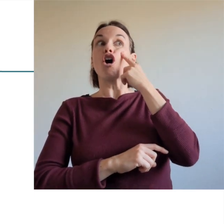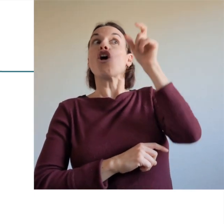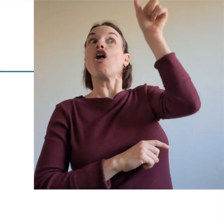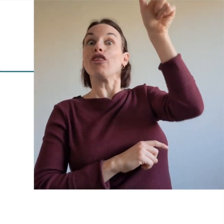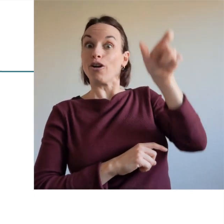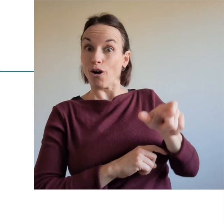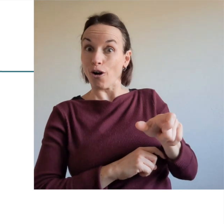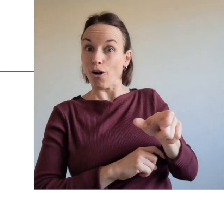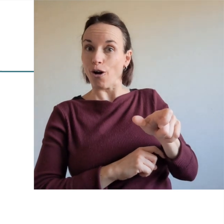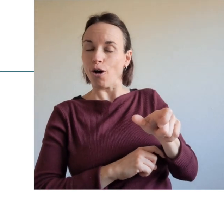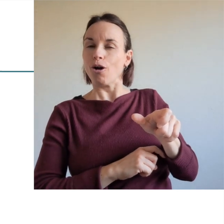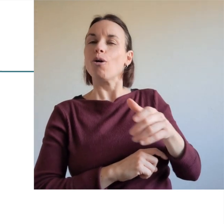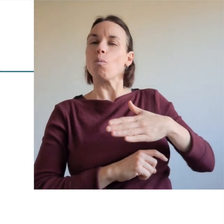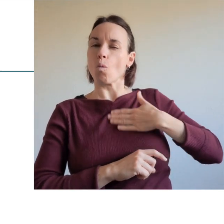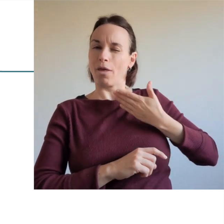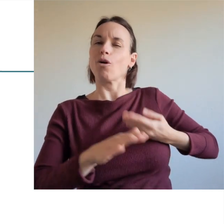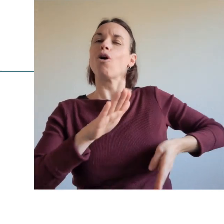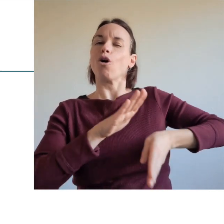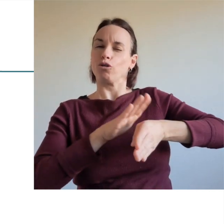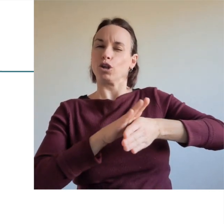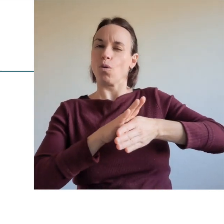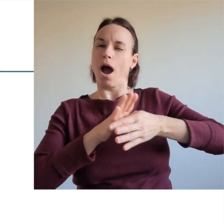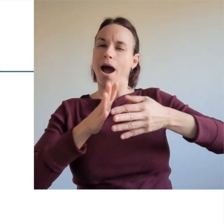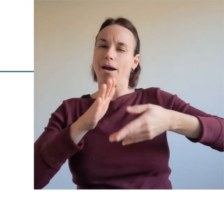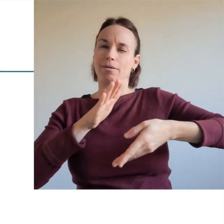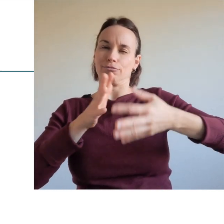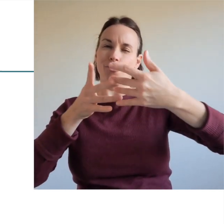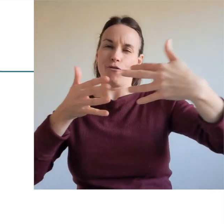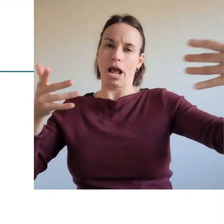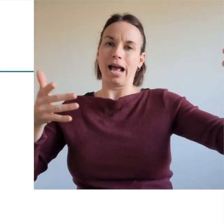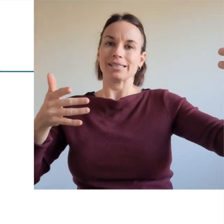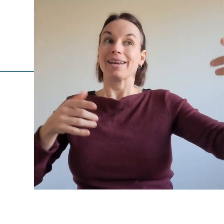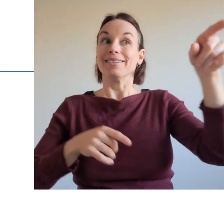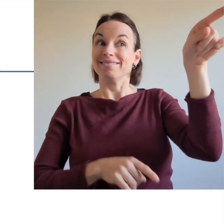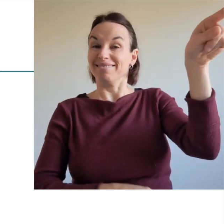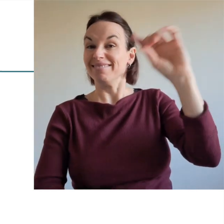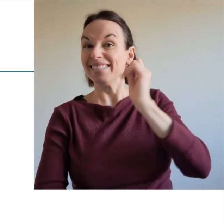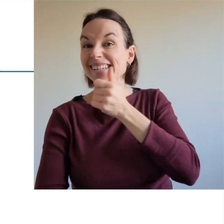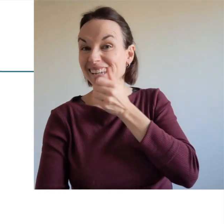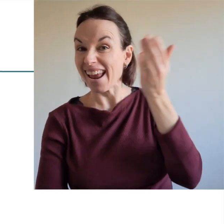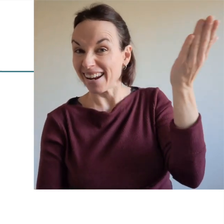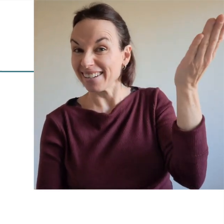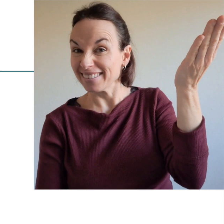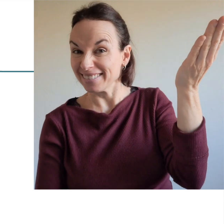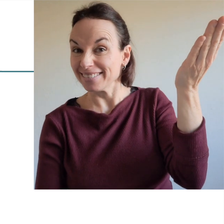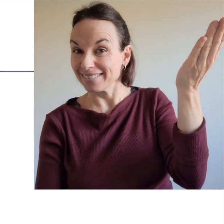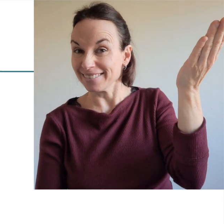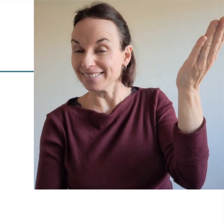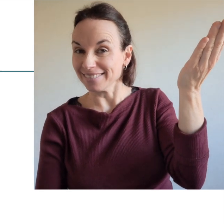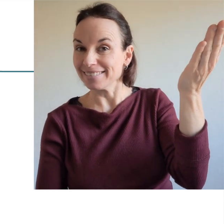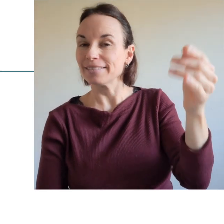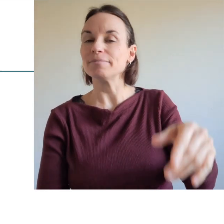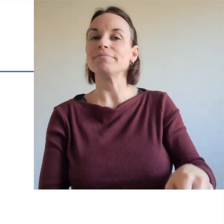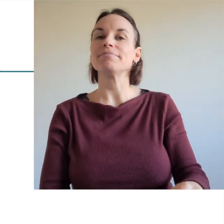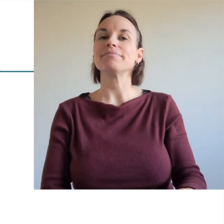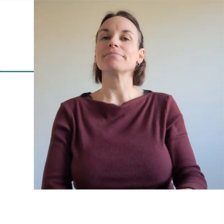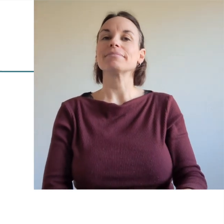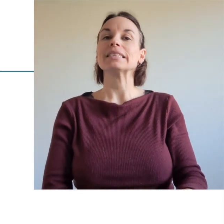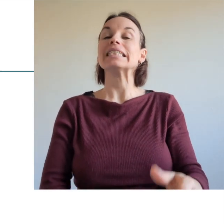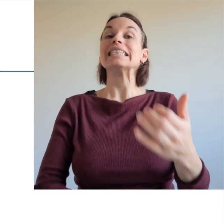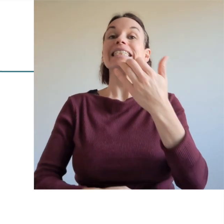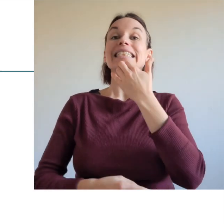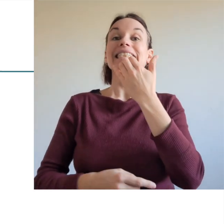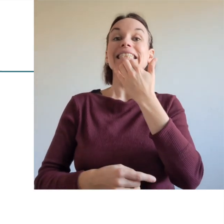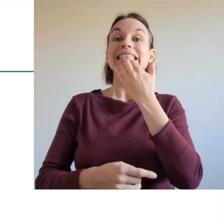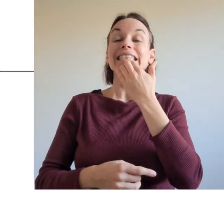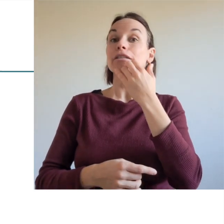the referent, the sentence could be continued by something like, guess who? And in the